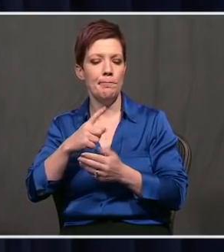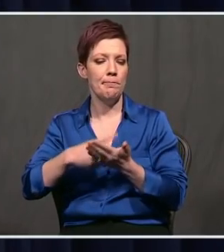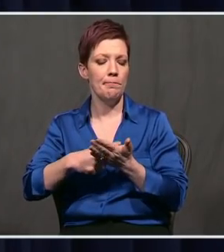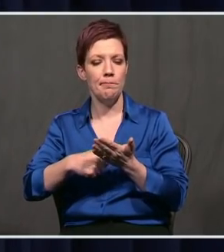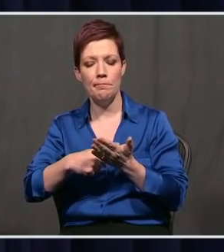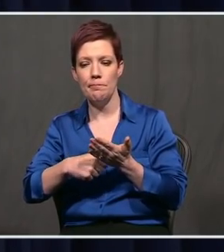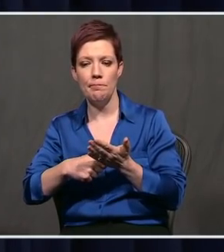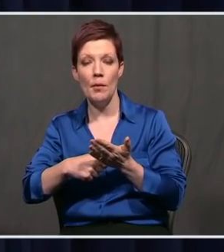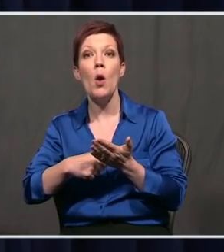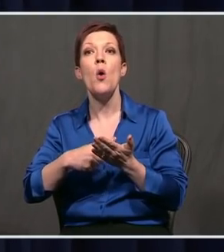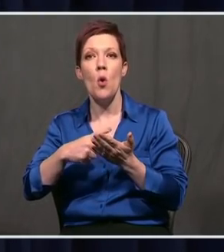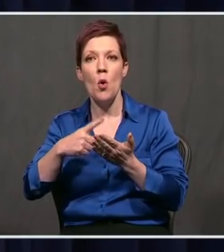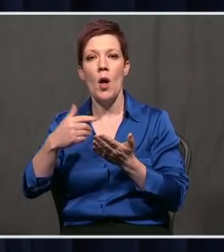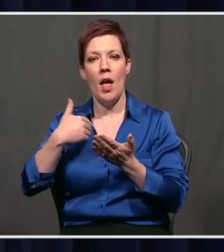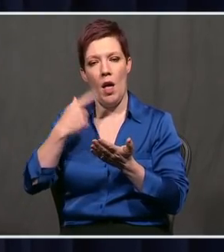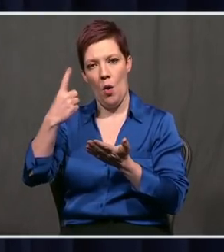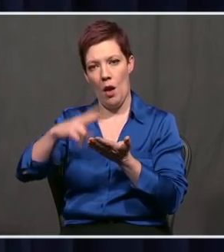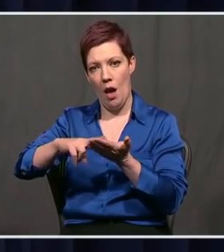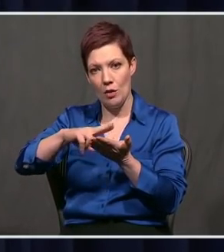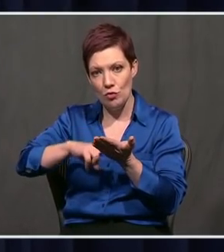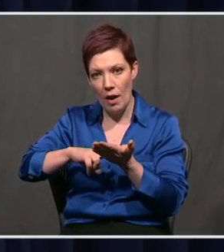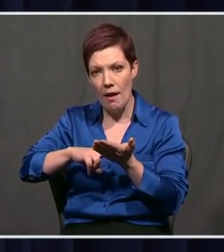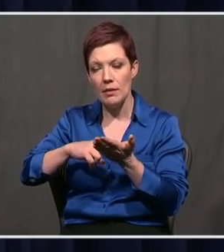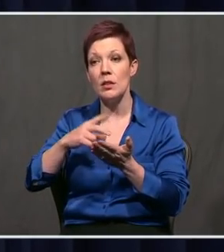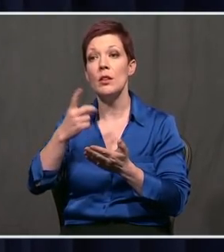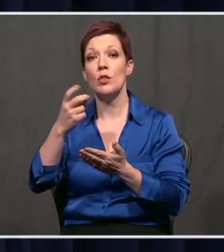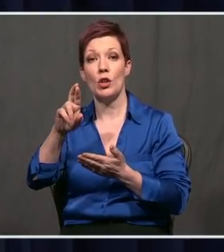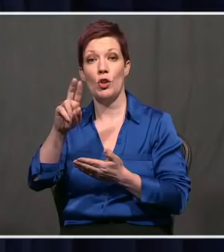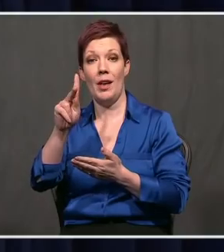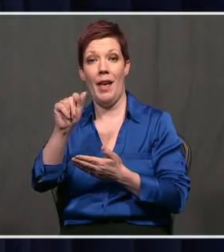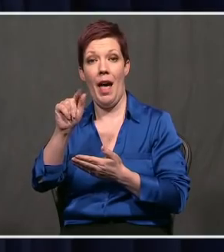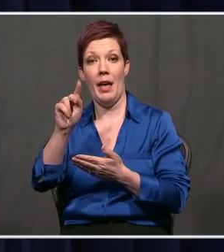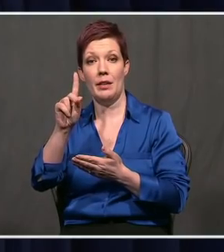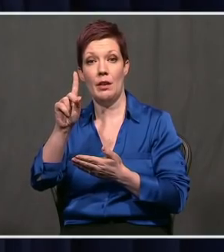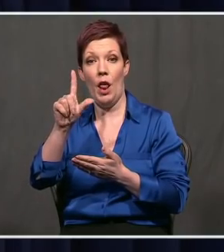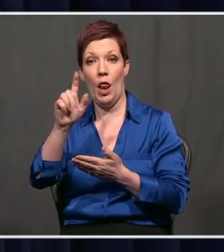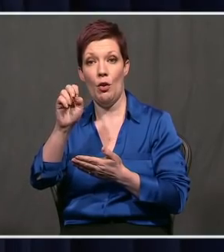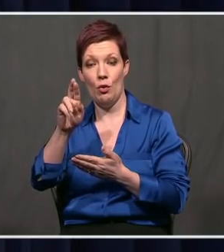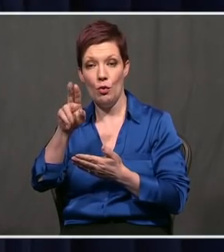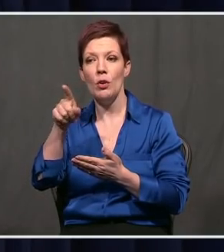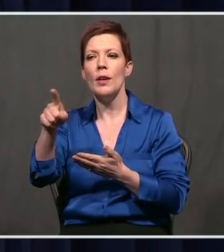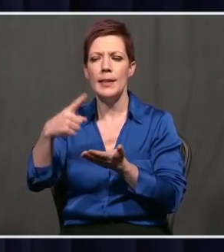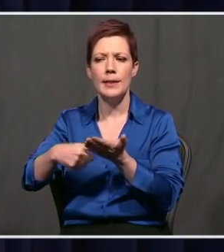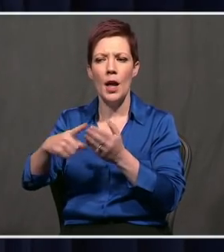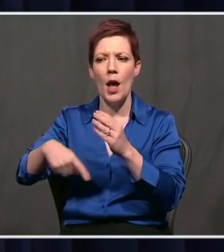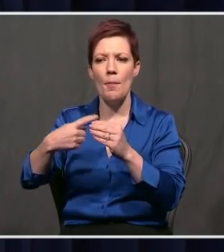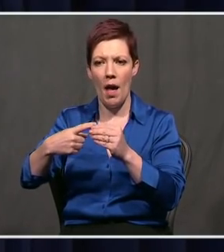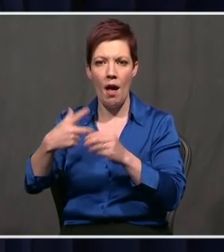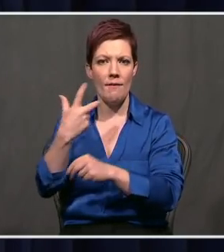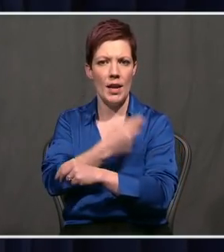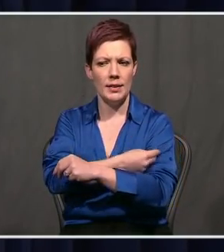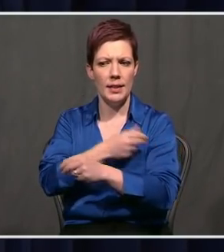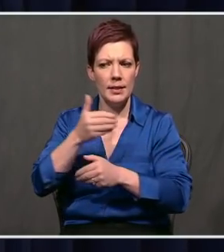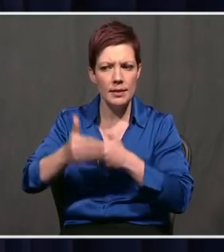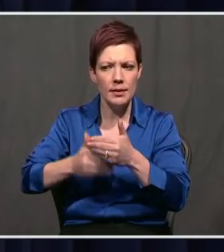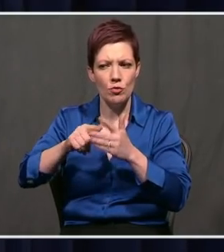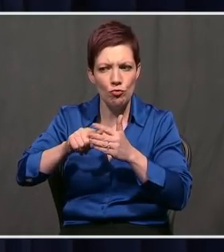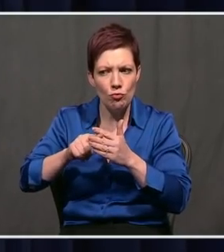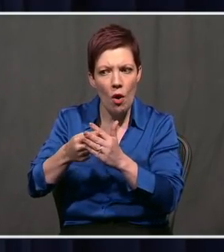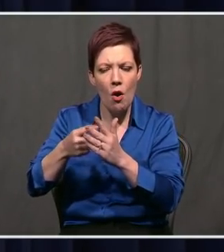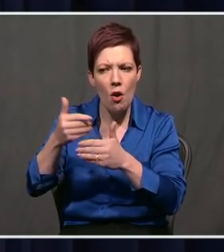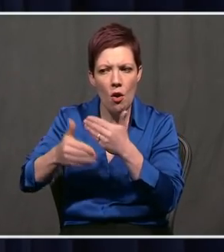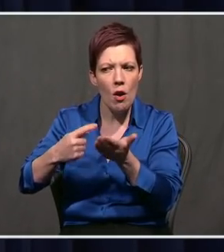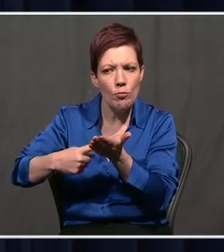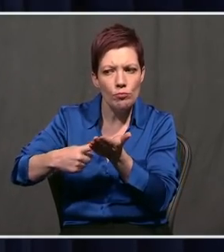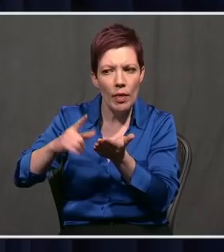beginning to engage in contracts to get vaccine development going. And after we learned about that contract, he asked the